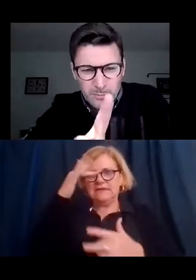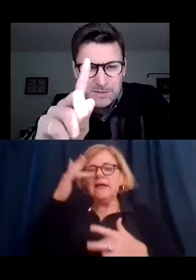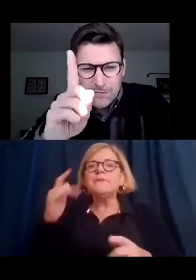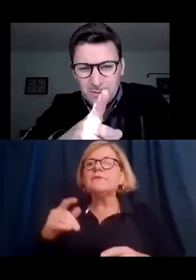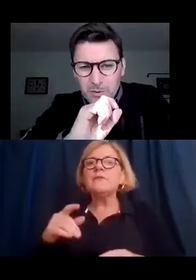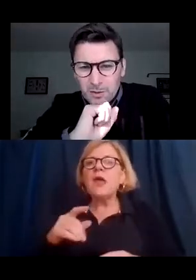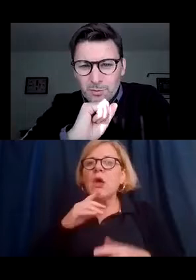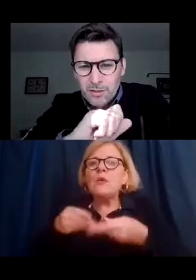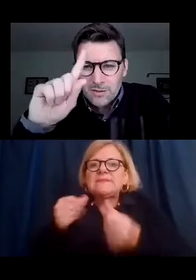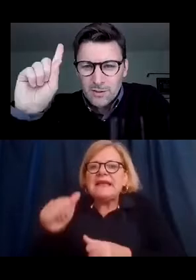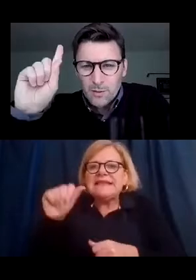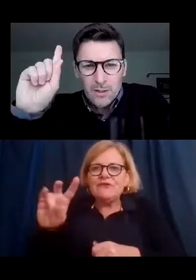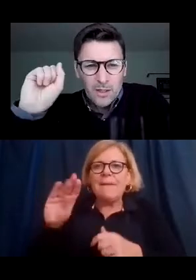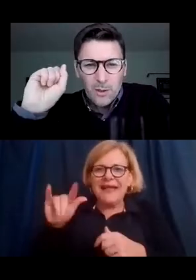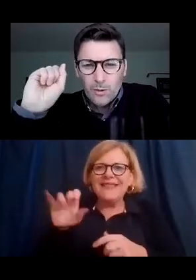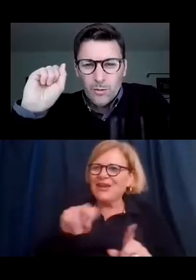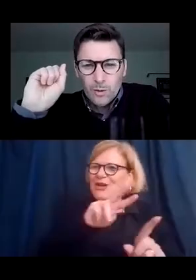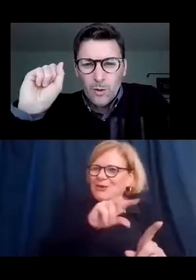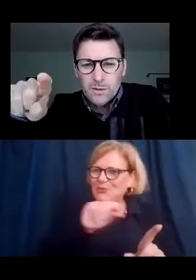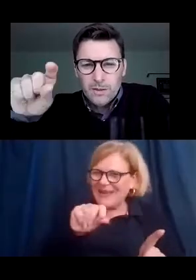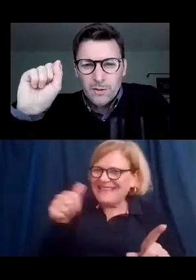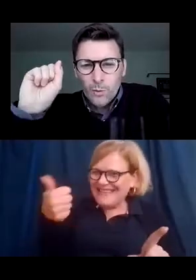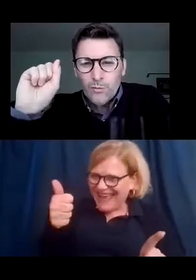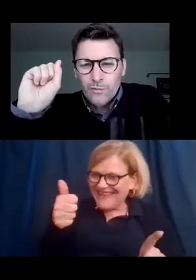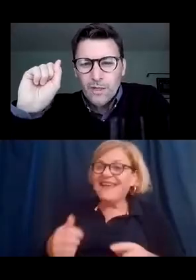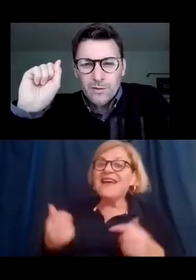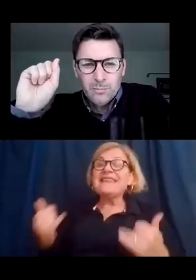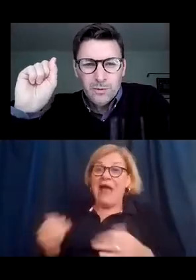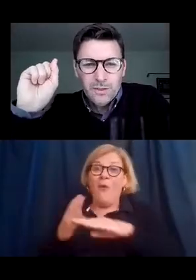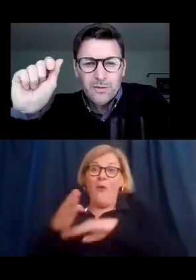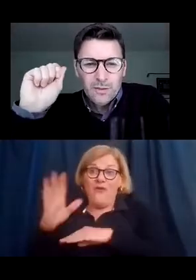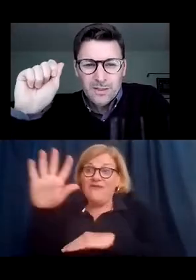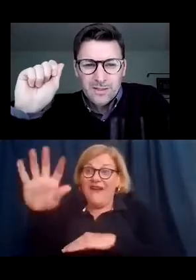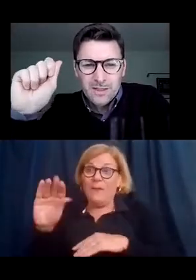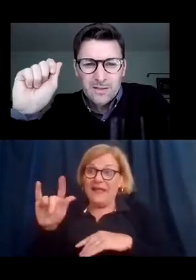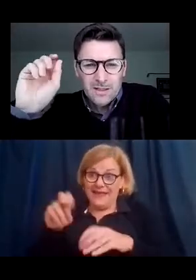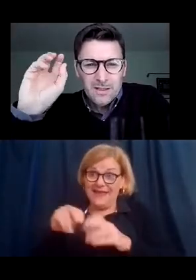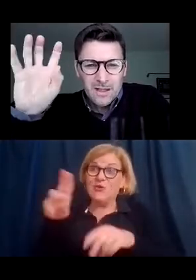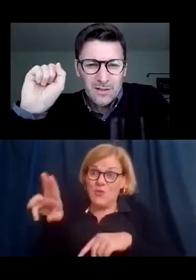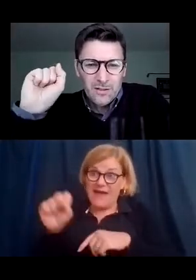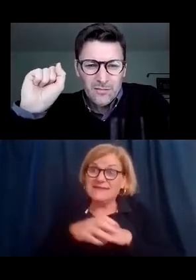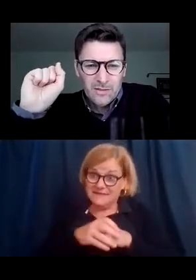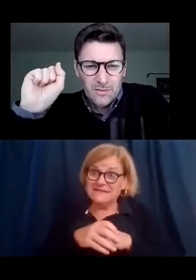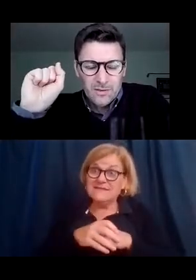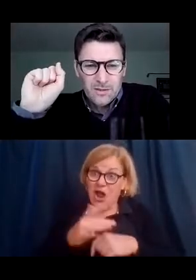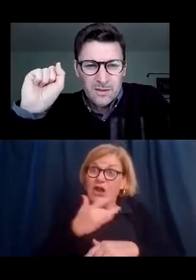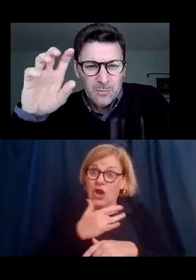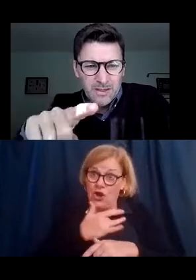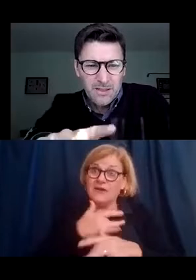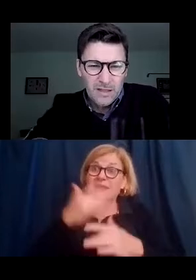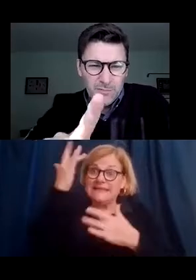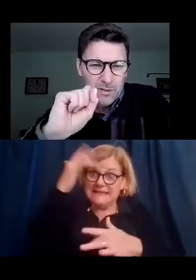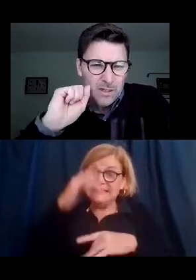We spent $17 billion in 2010. We're spending over $500 billion in the United States on cardiovascular